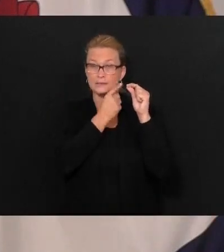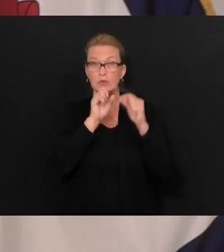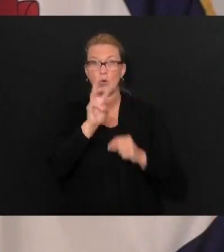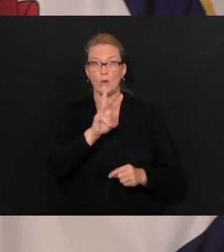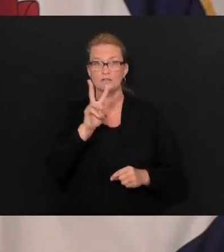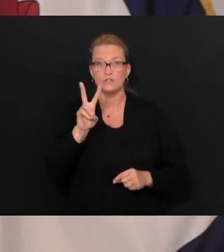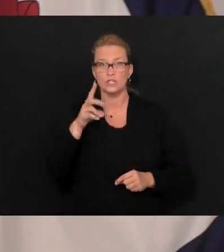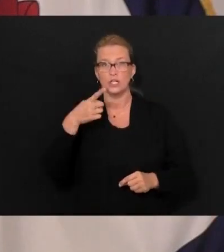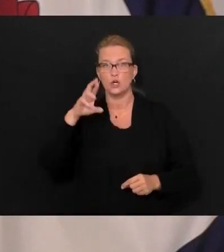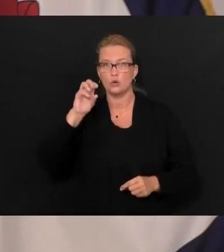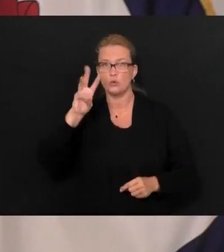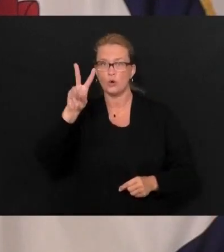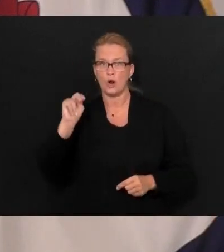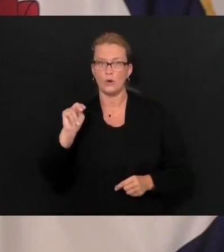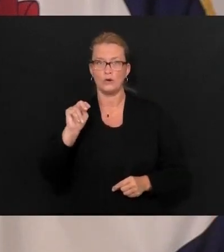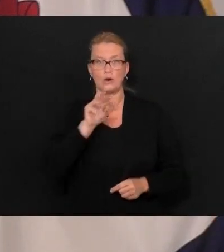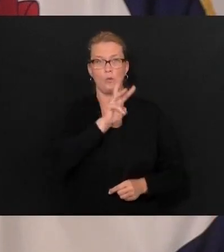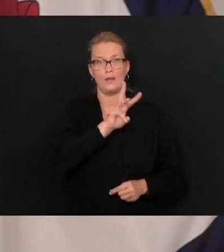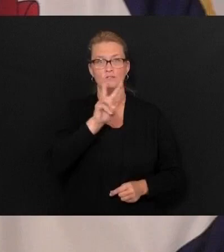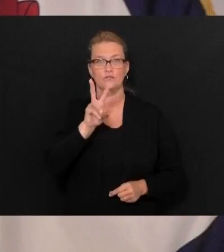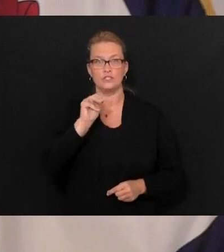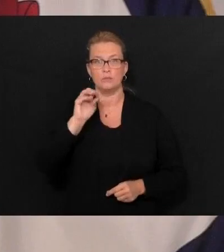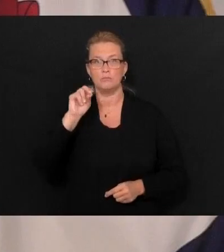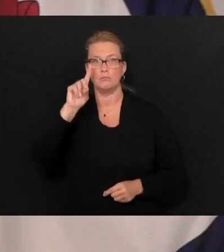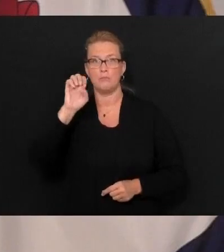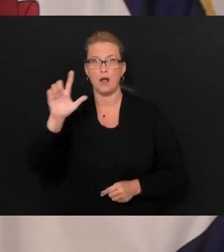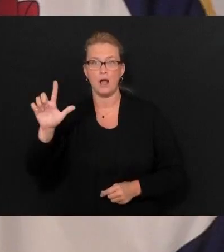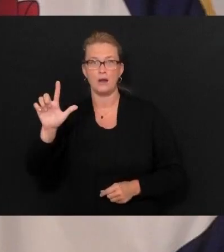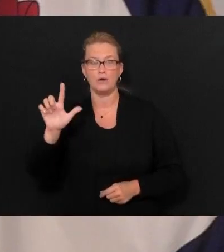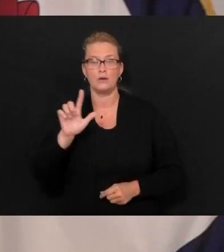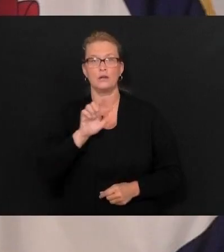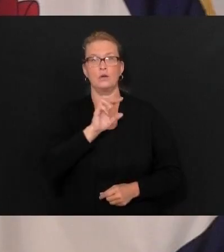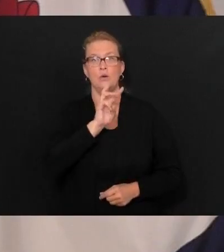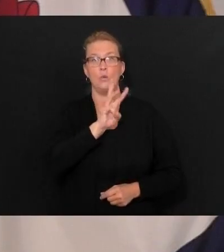grown, the West Virginia model, the West Virginia.